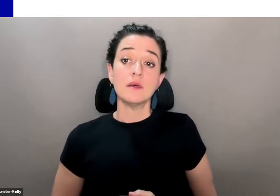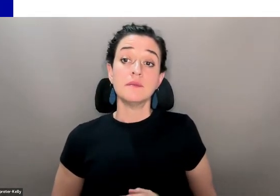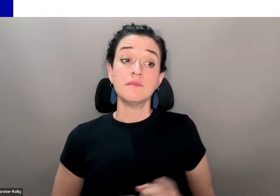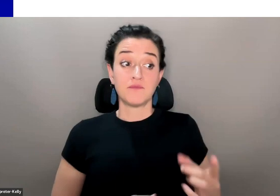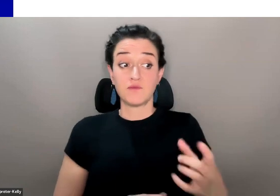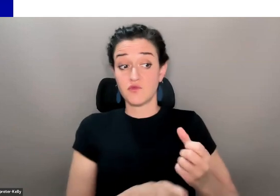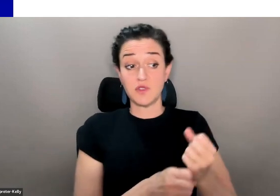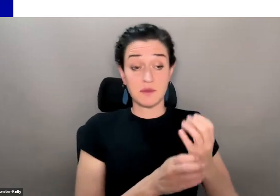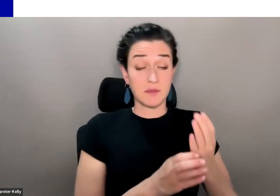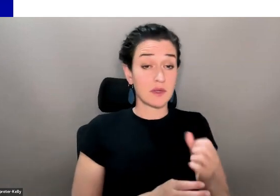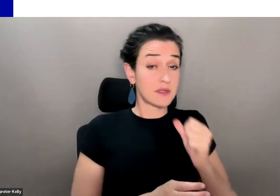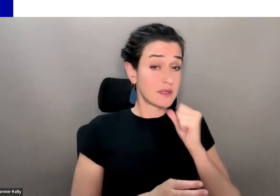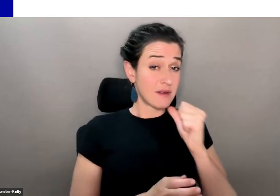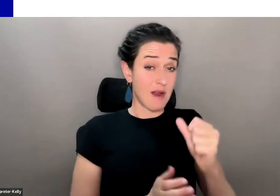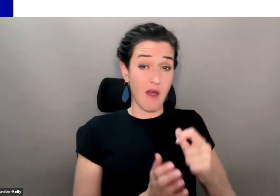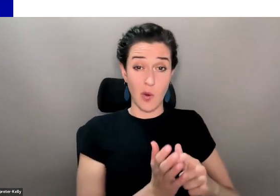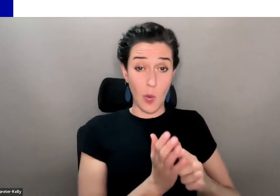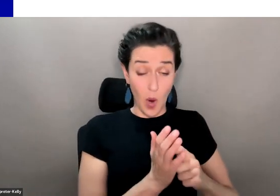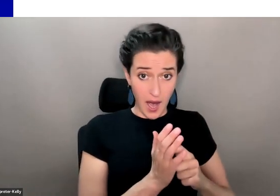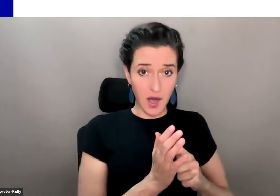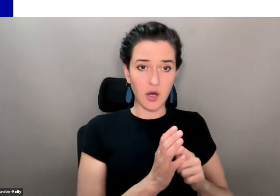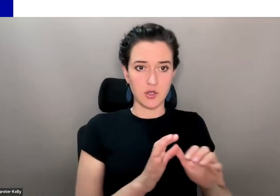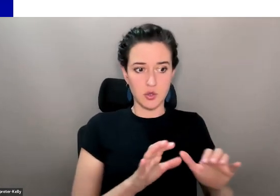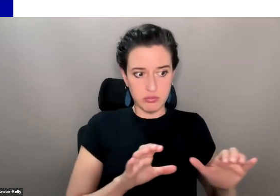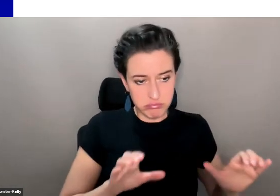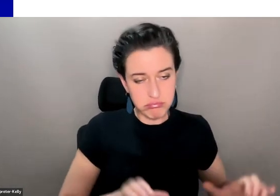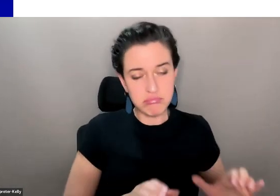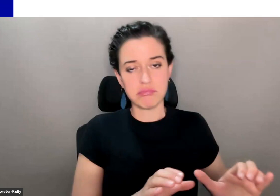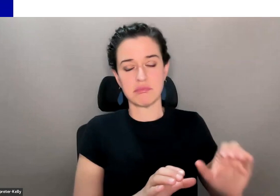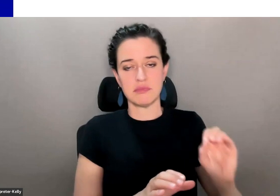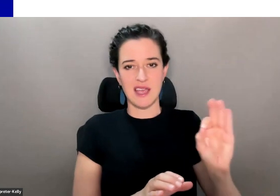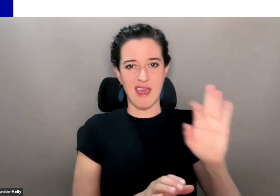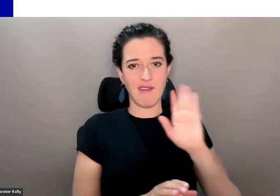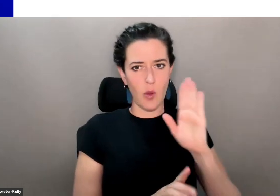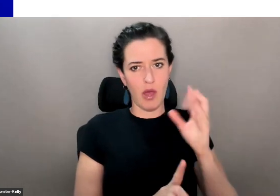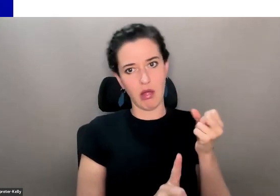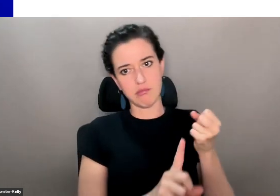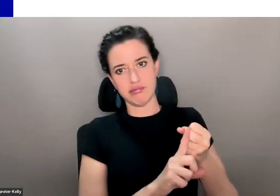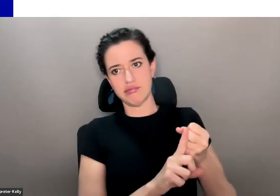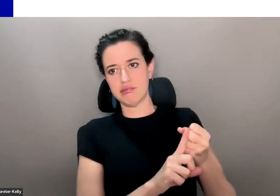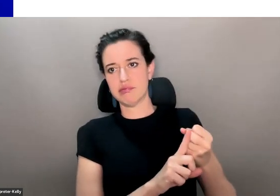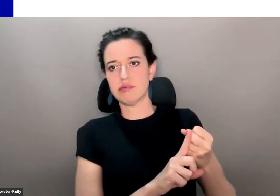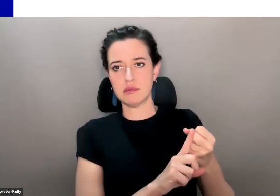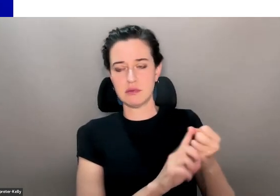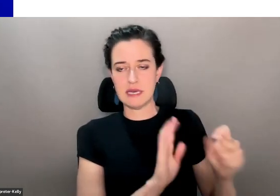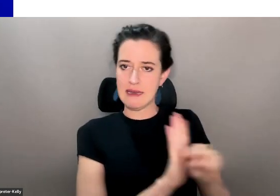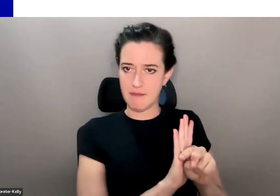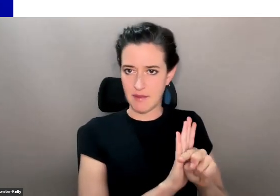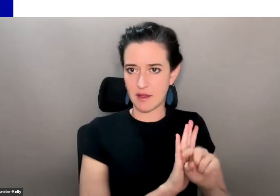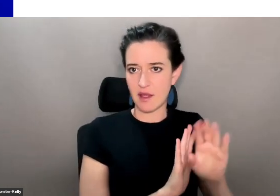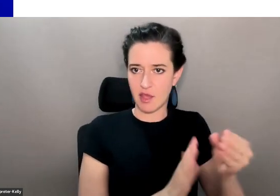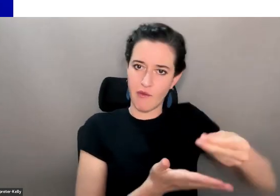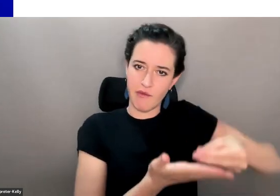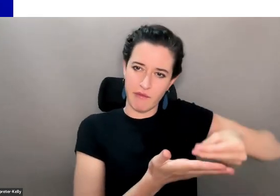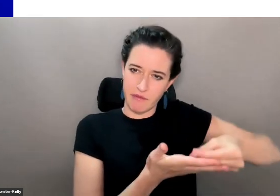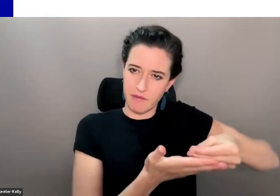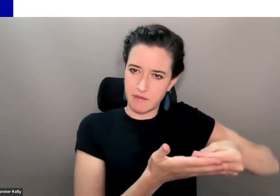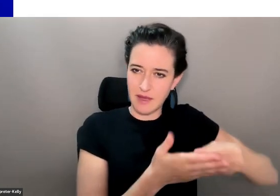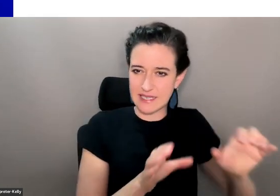that would result in a fundamental alteration in the nature of the program or activity. And for those who